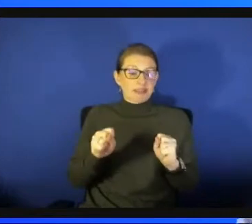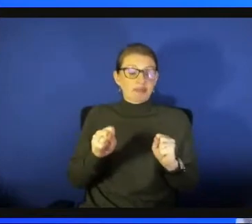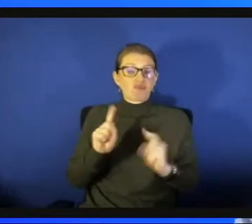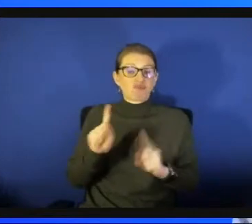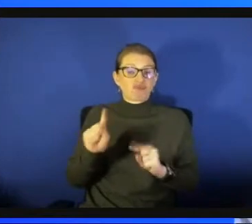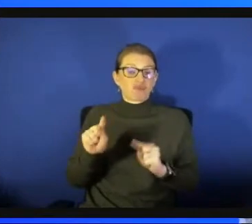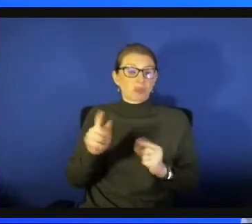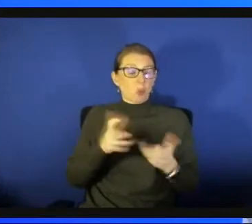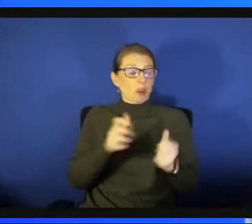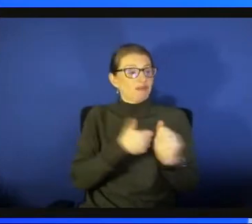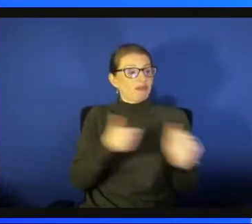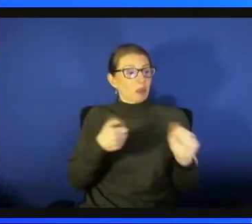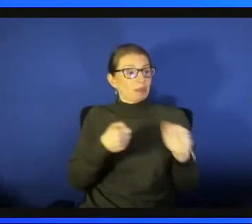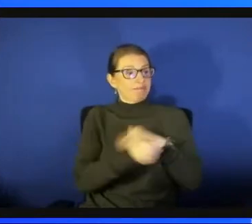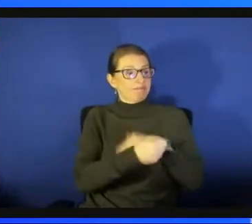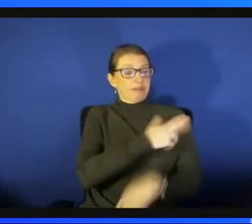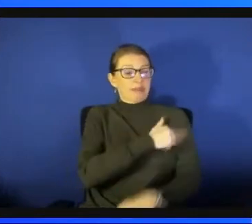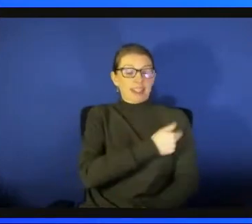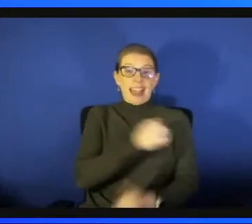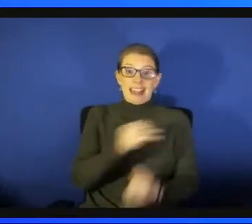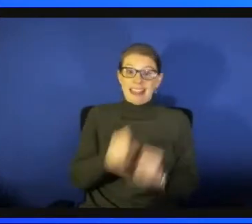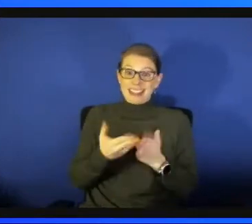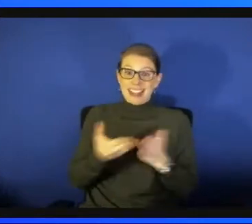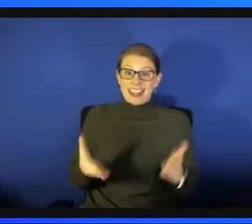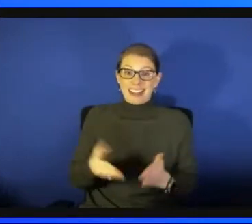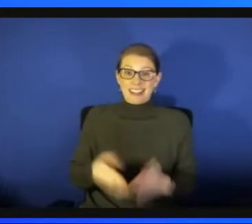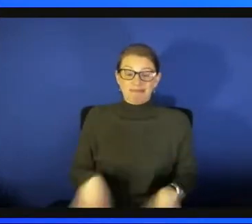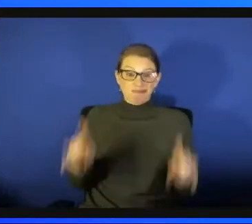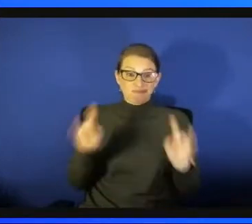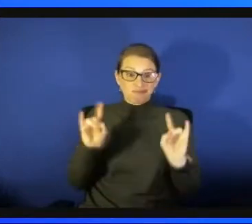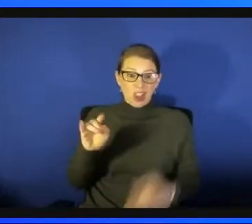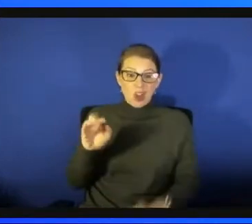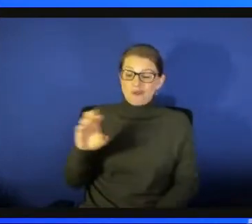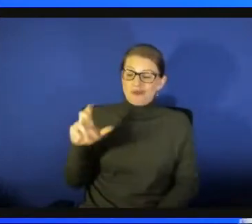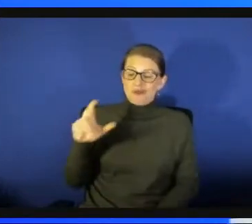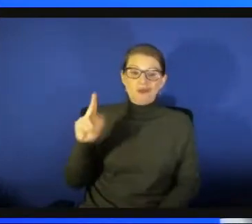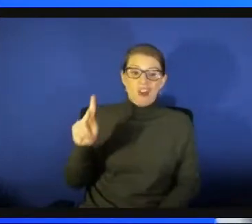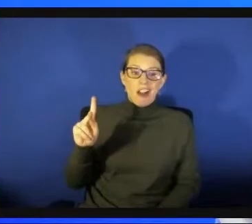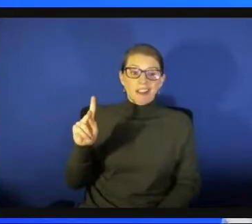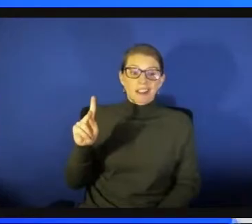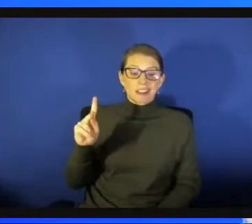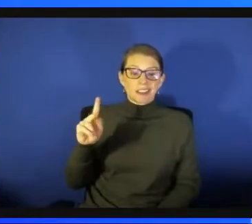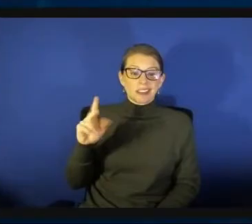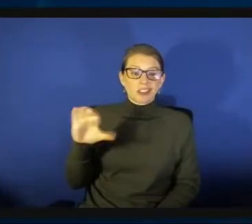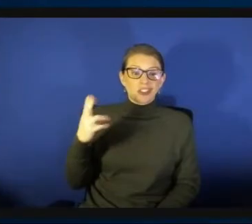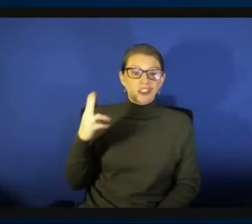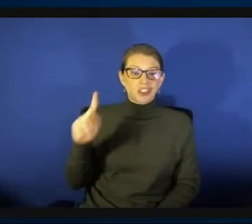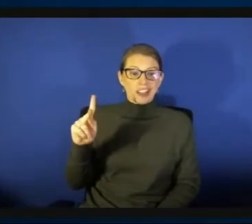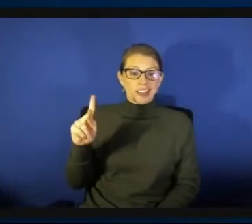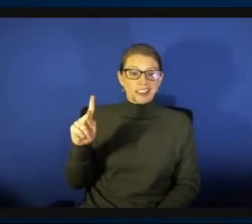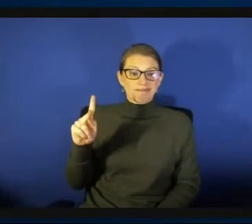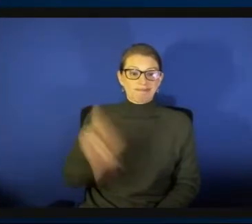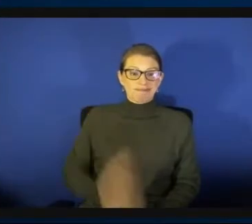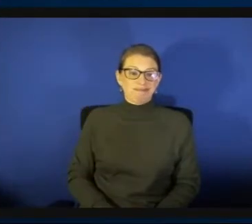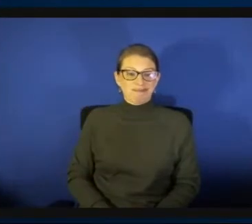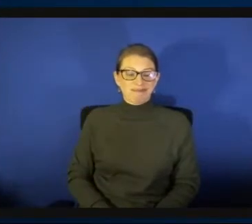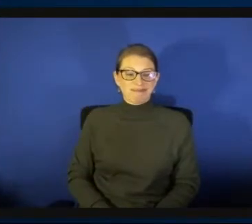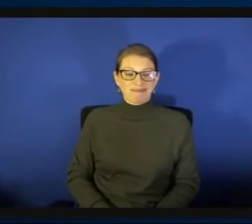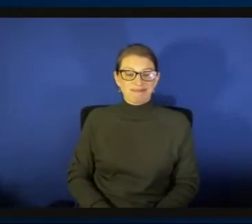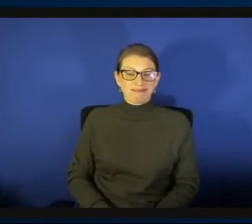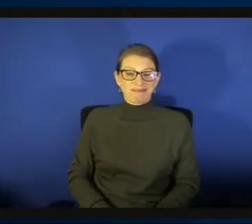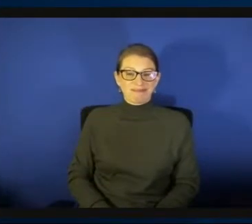hospital. And last thing, of course, is rock chalk, and good luck to the basketball team this weekend. On that note, let's send it back out to